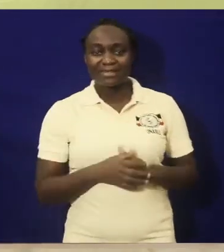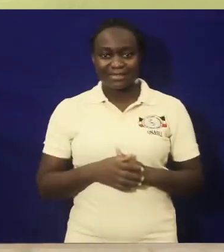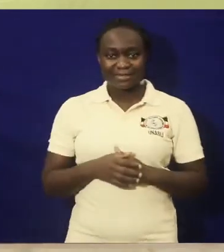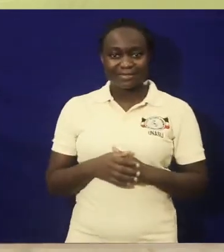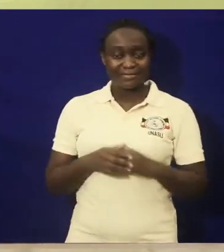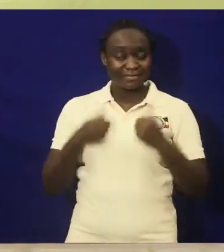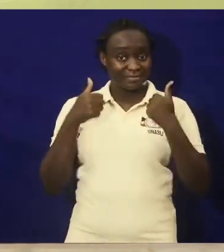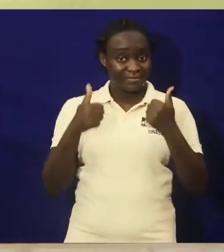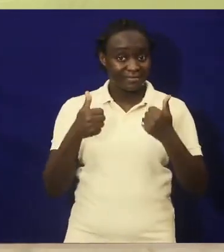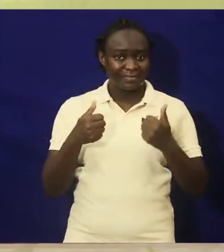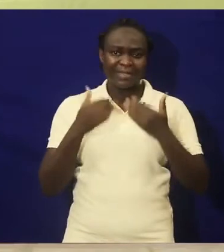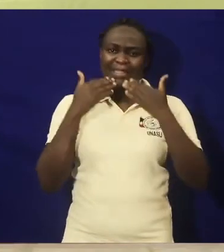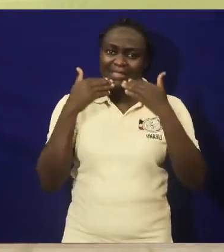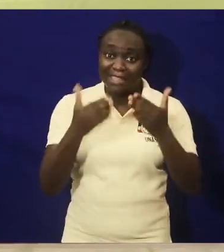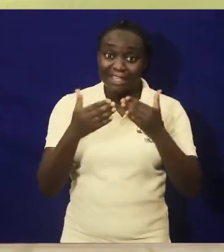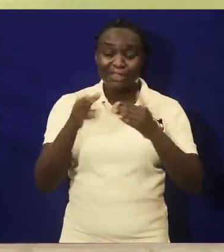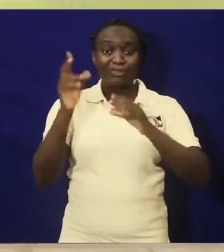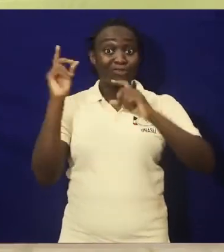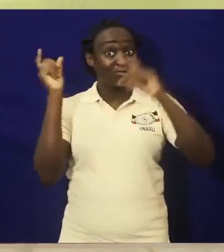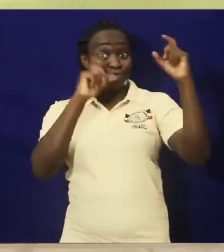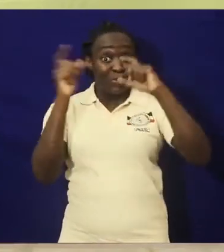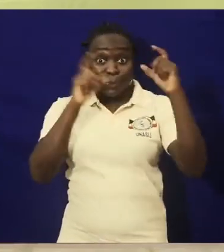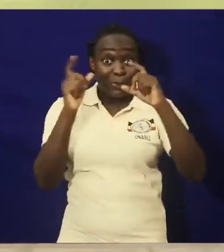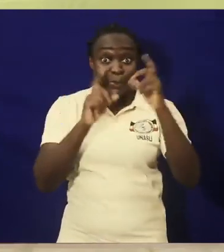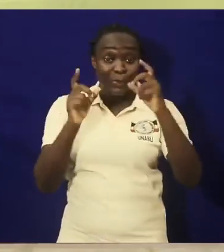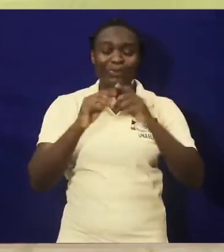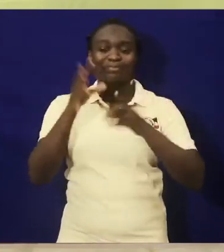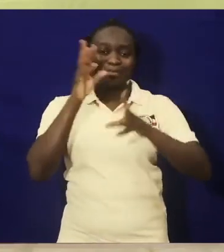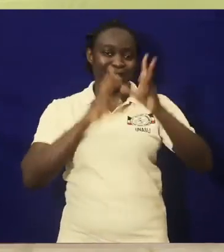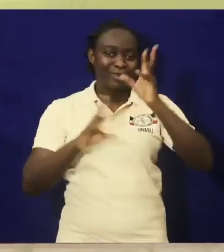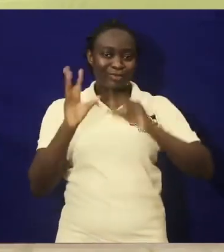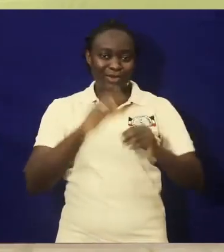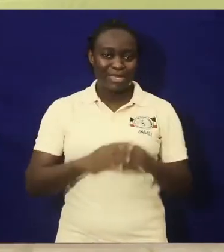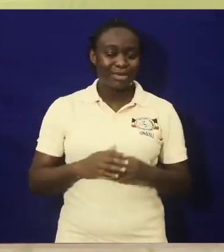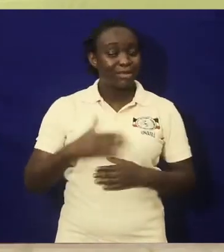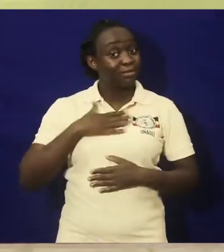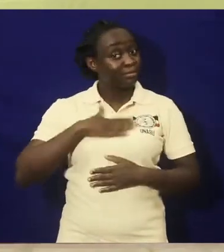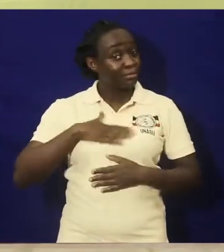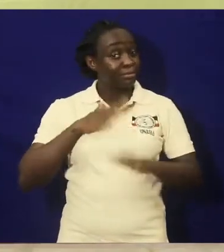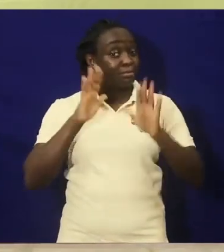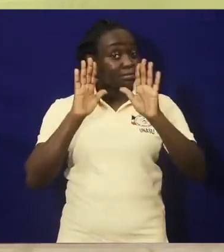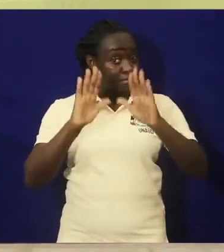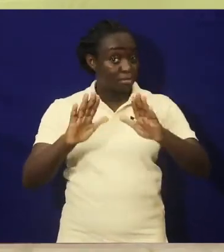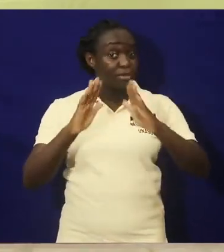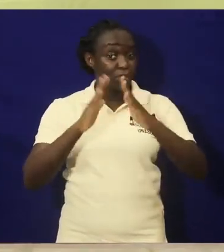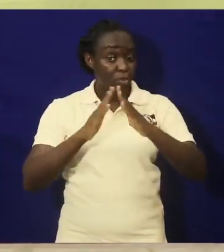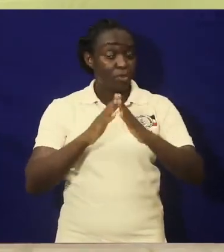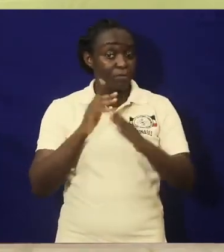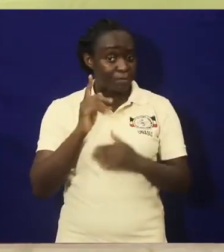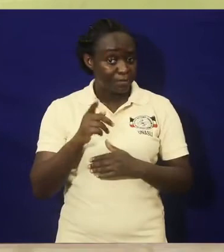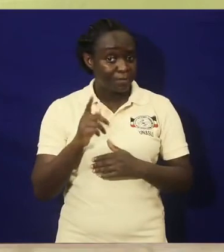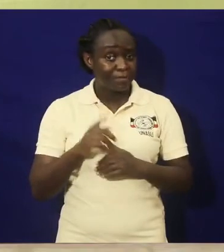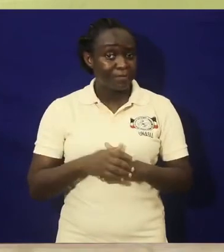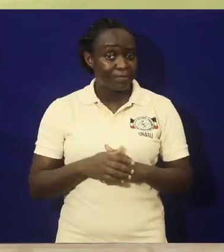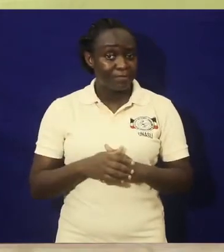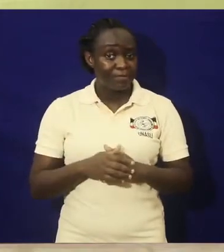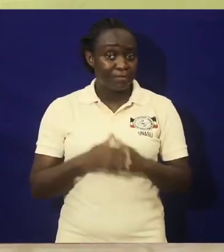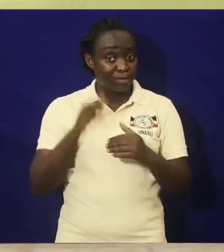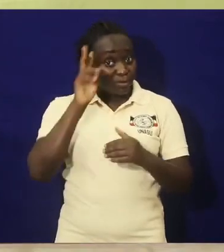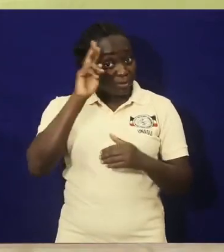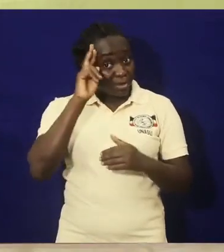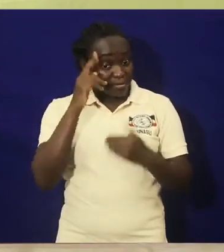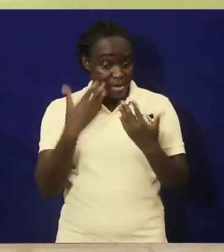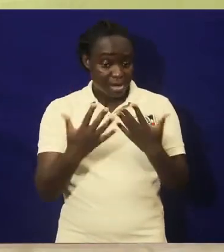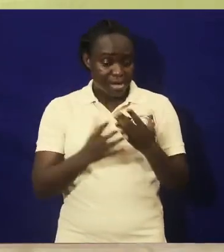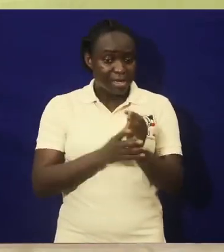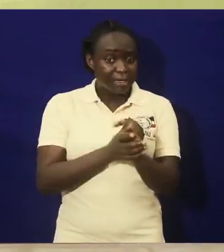Thank you for being attentive in this lesson. Stay at home. Wash your